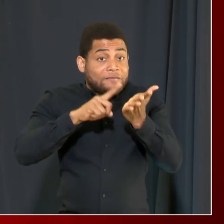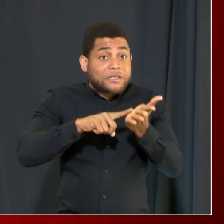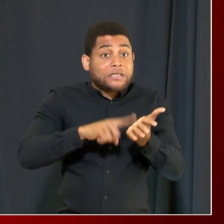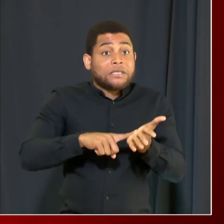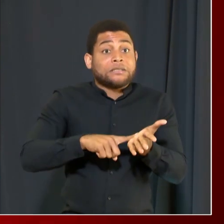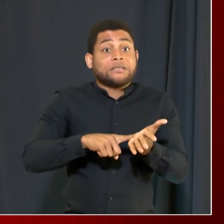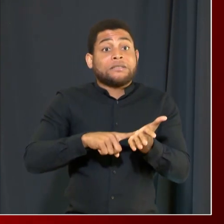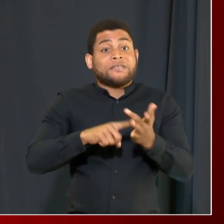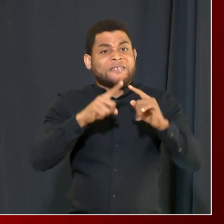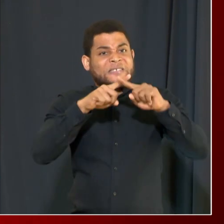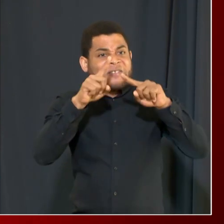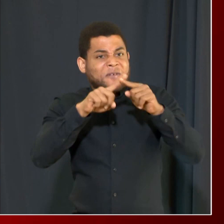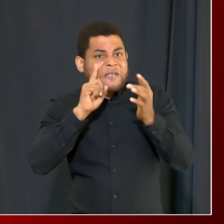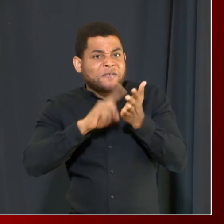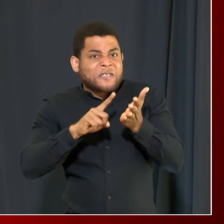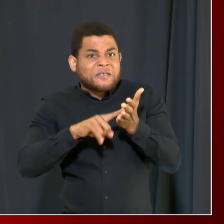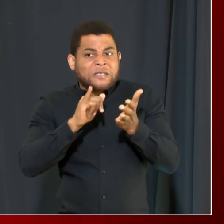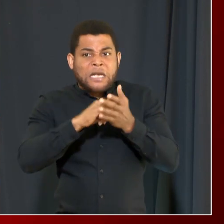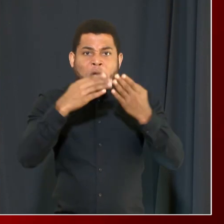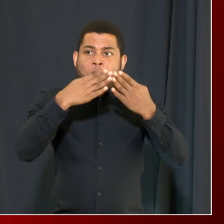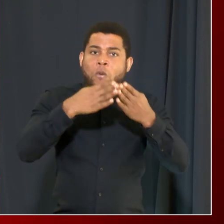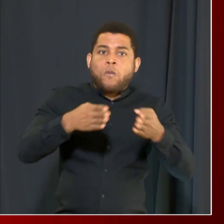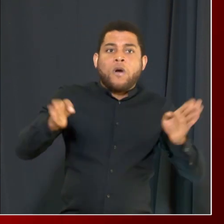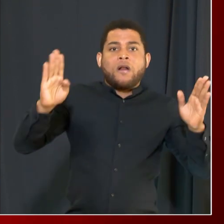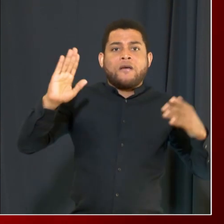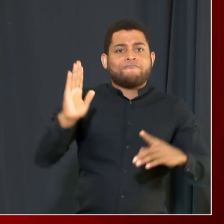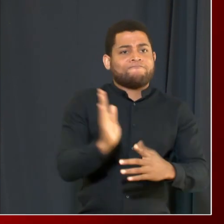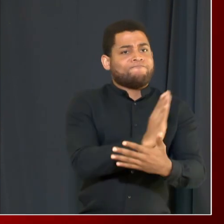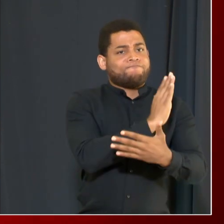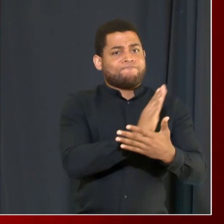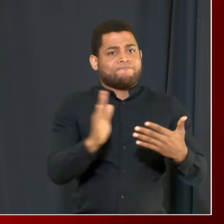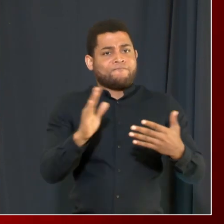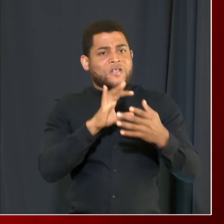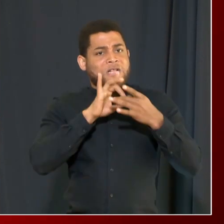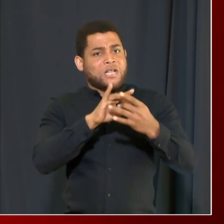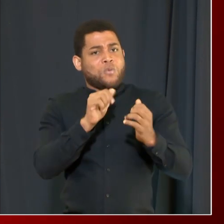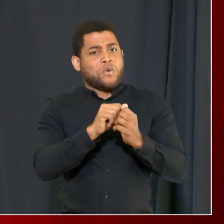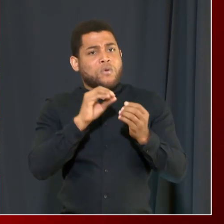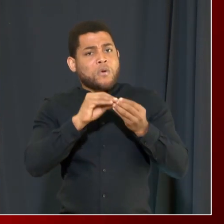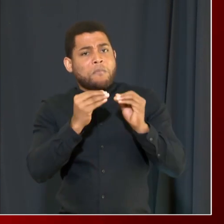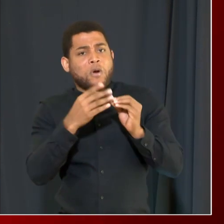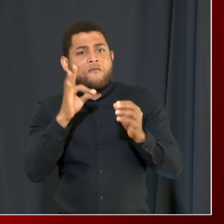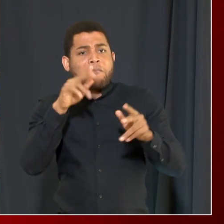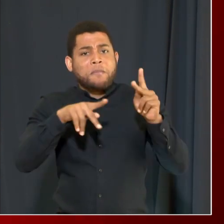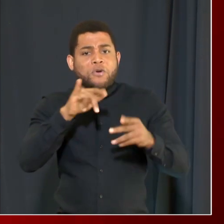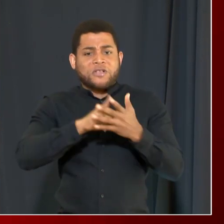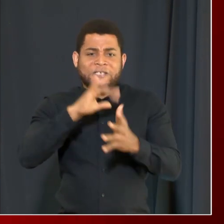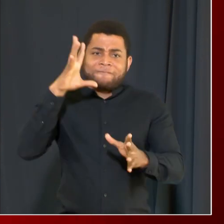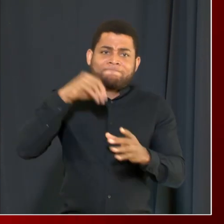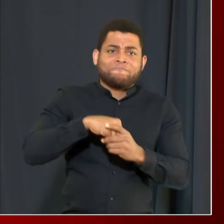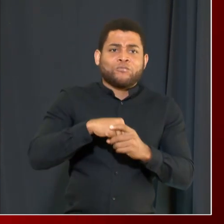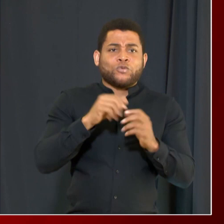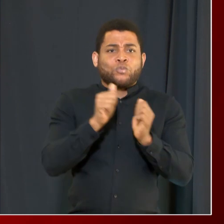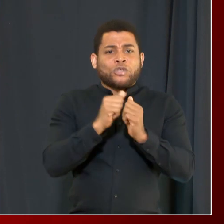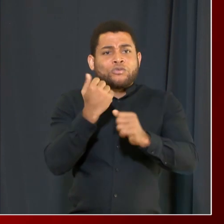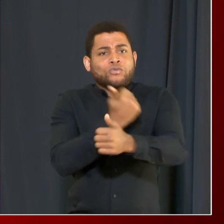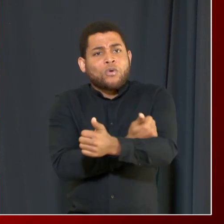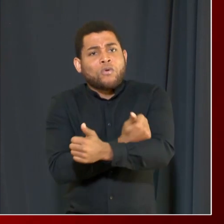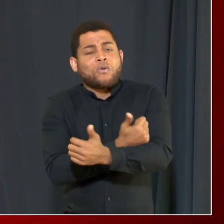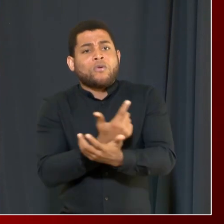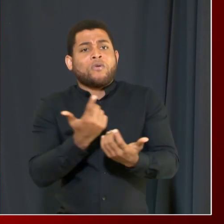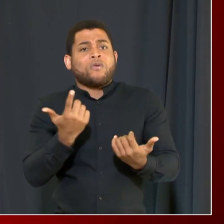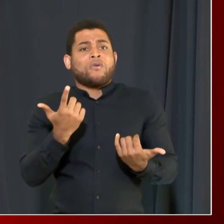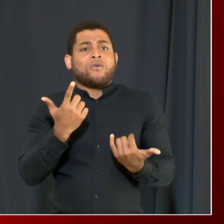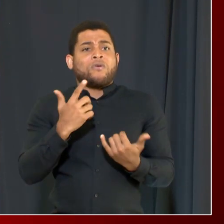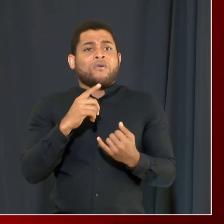been wide-ranging in terms of the number of people involved, the guns and drug trafficking that we've